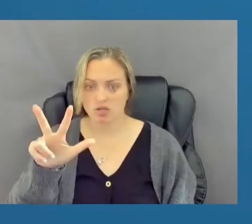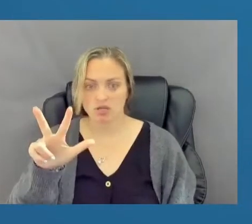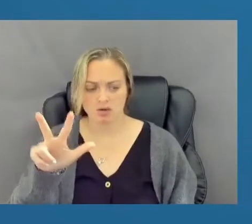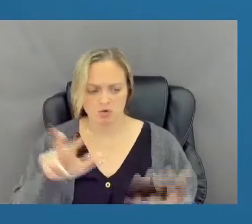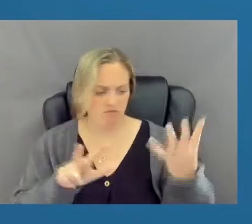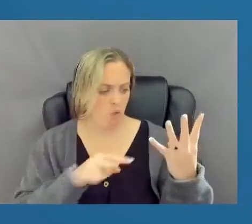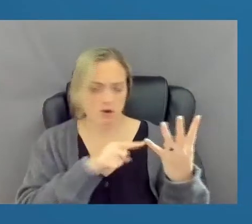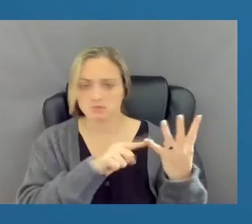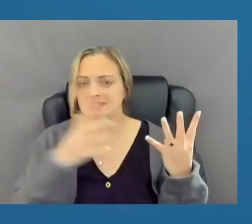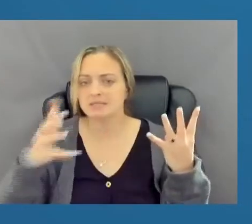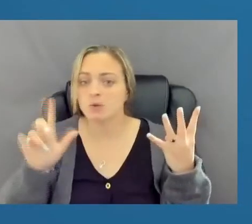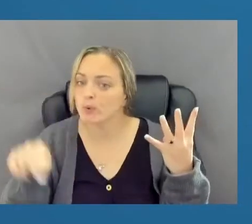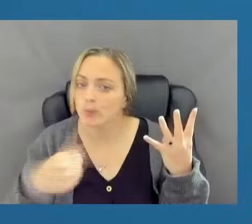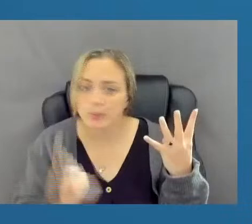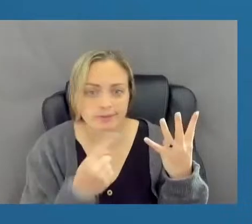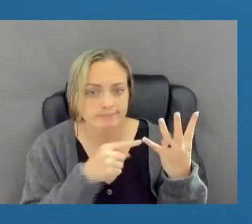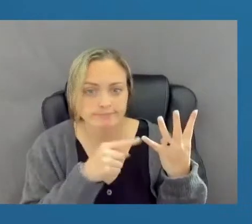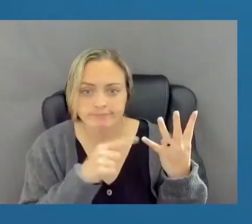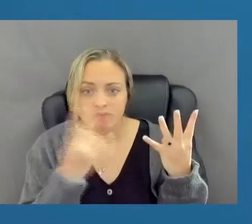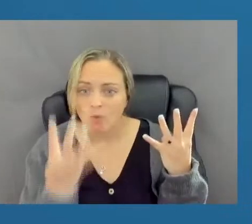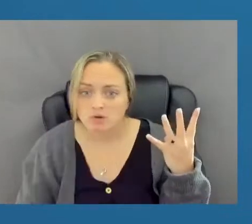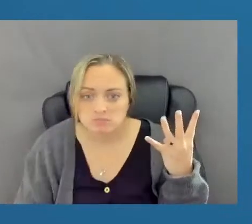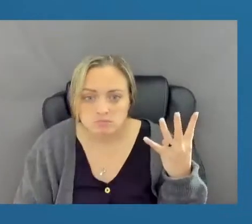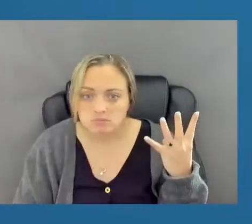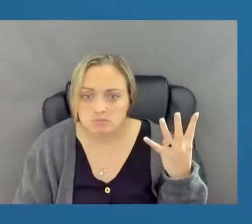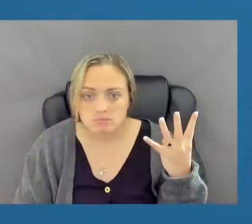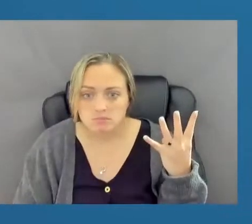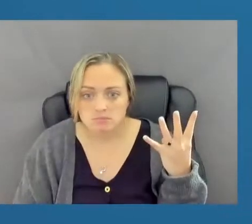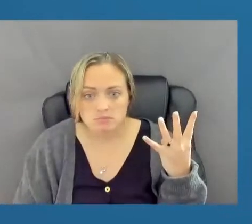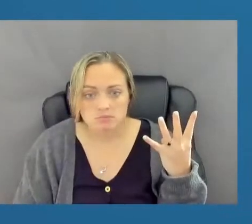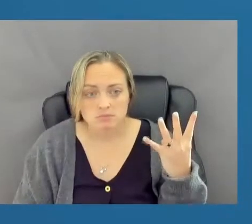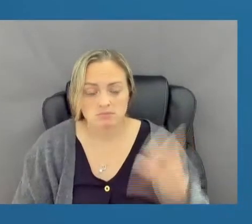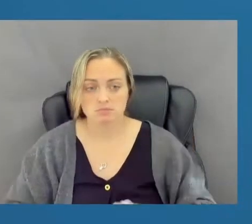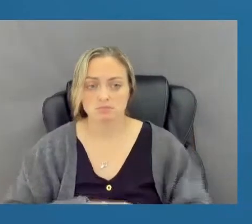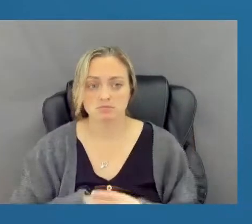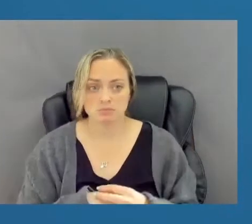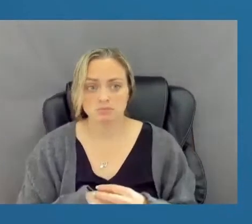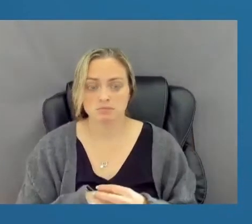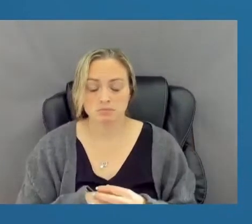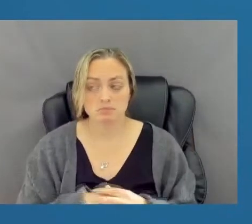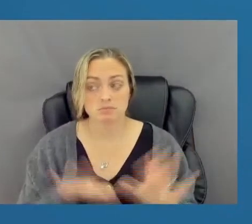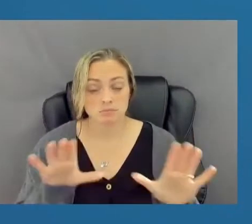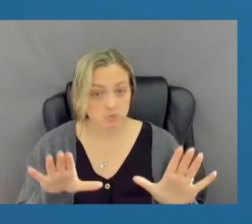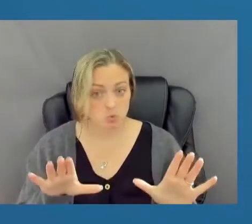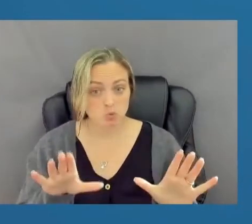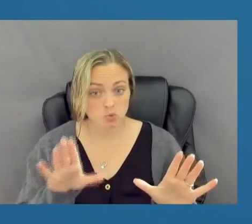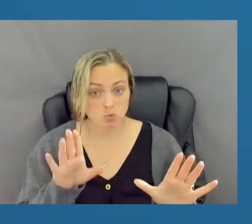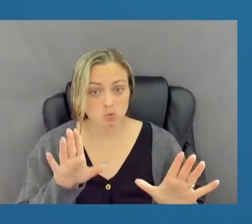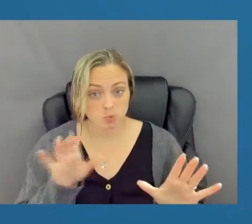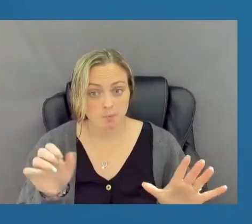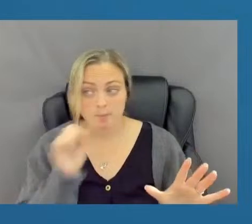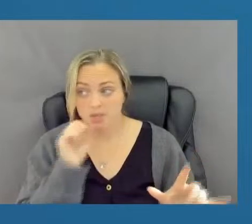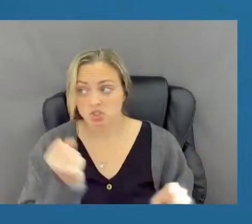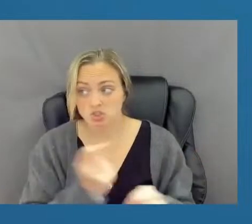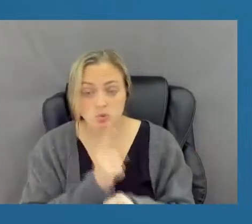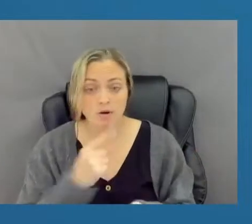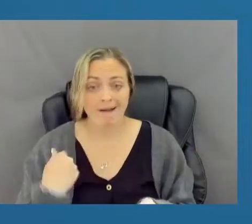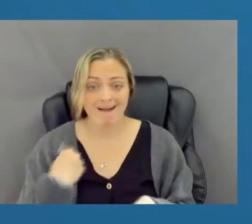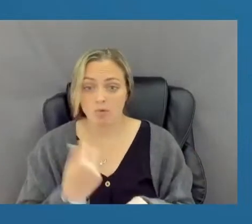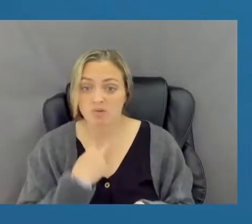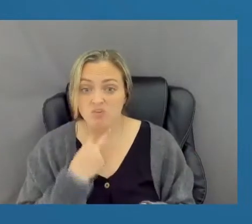we need is 4 to do the right thing. And so we're going to make sure that our voices are